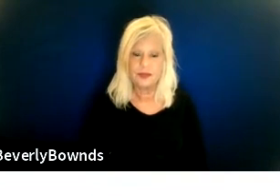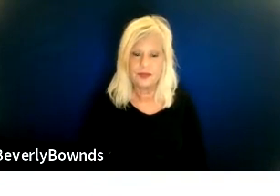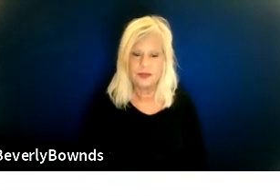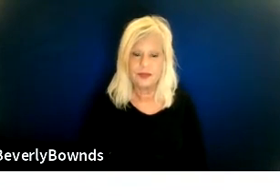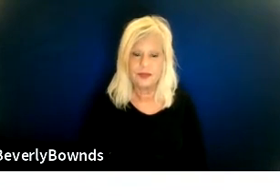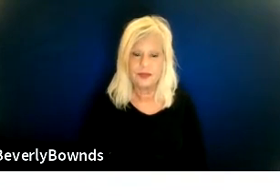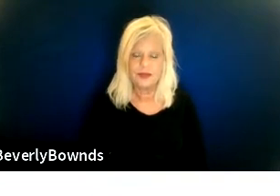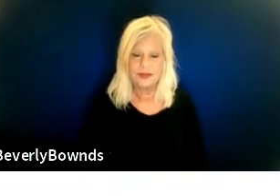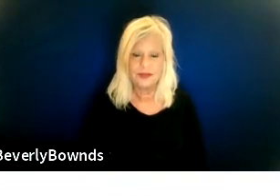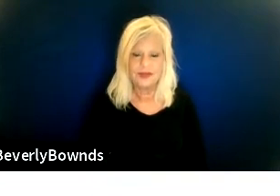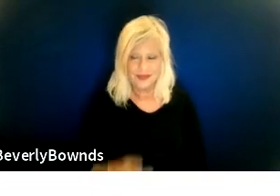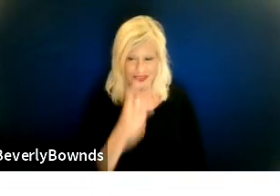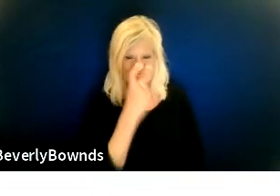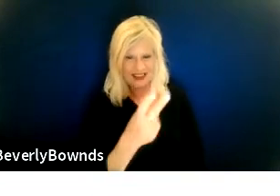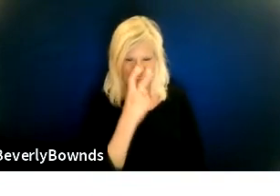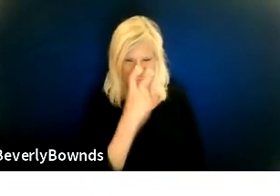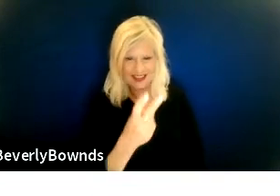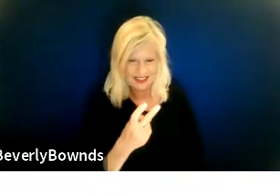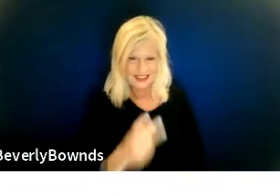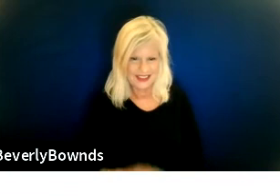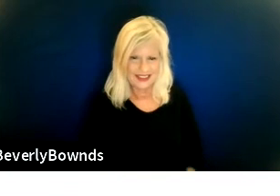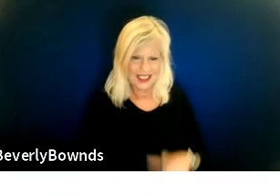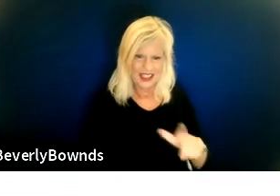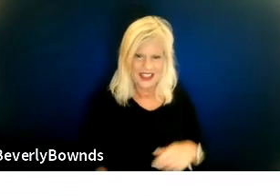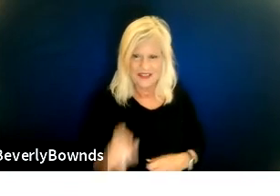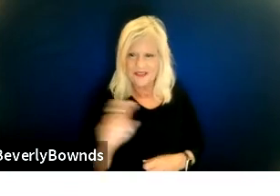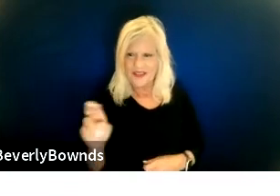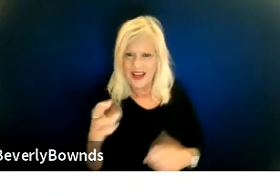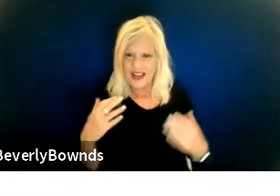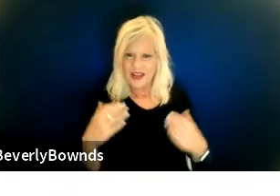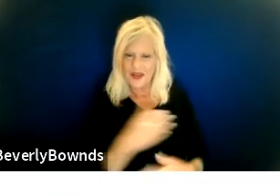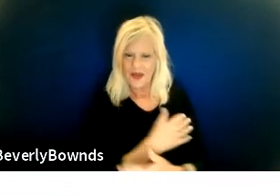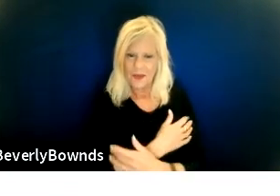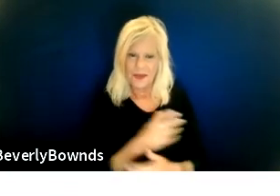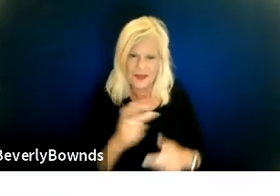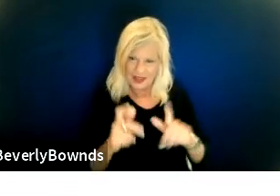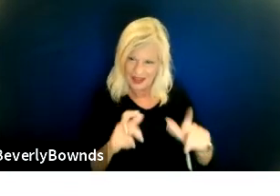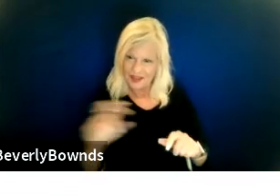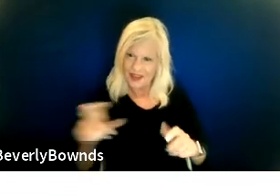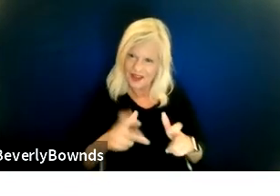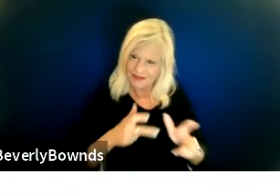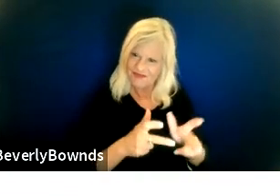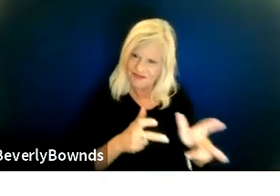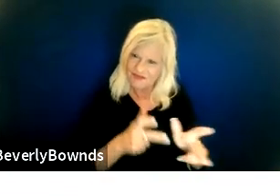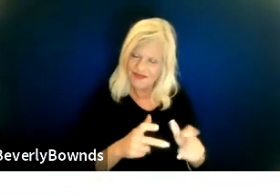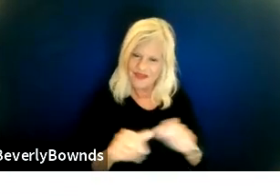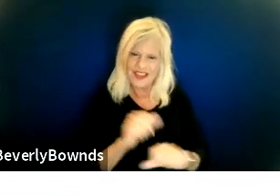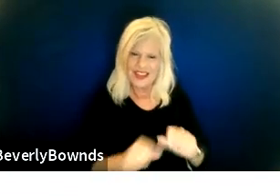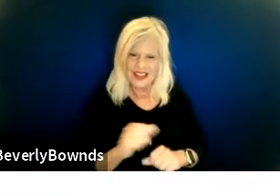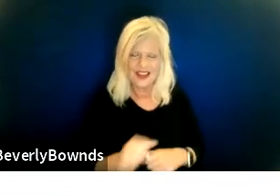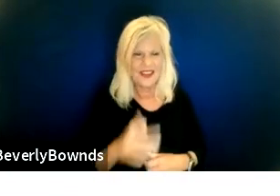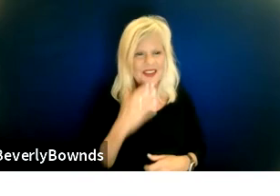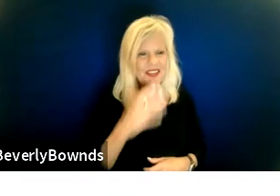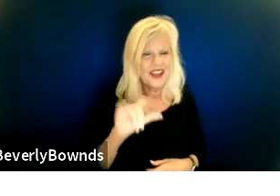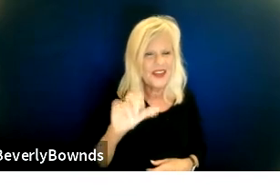There they are, the noise. There they are trying to keep up with each other. Thank you, Lloyd and